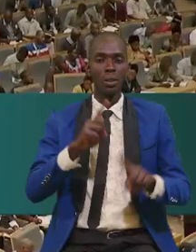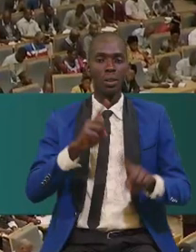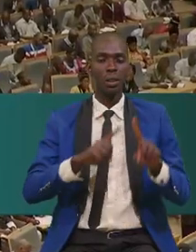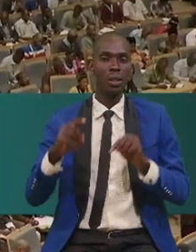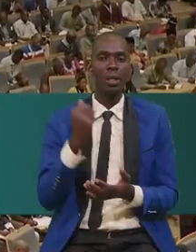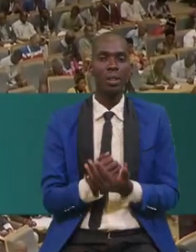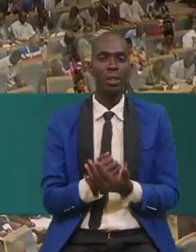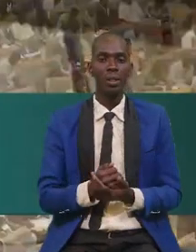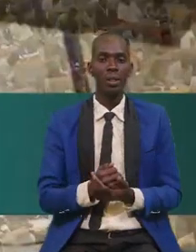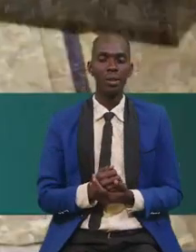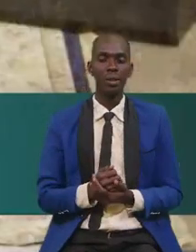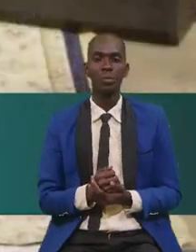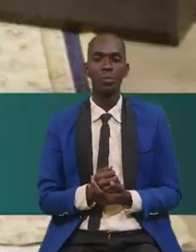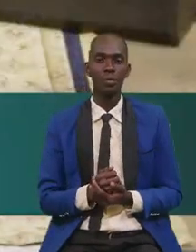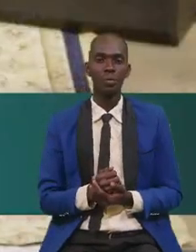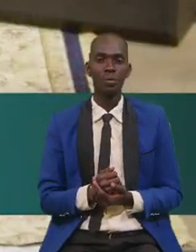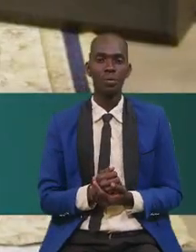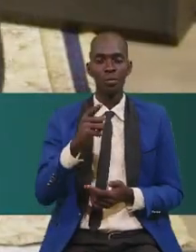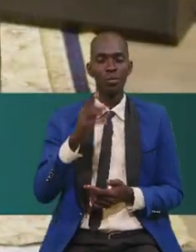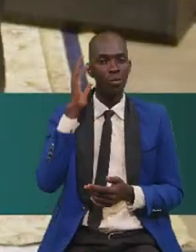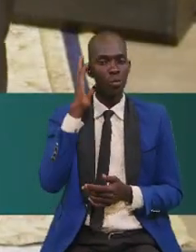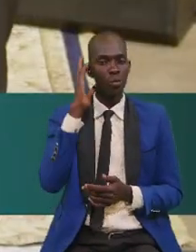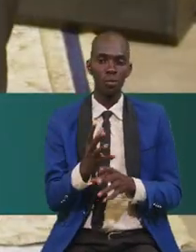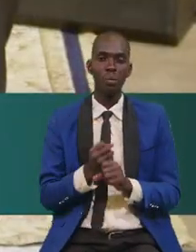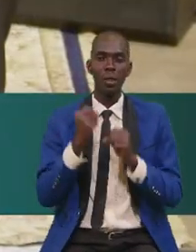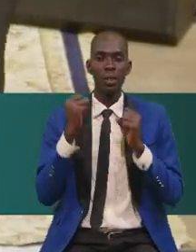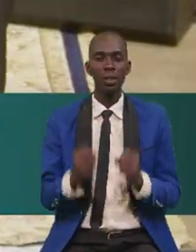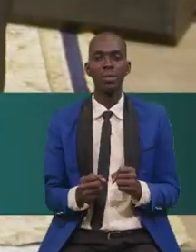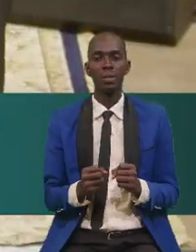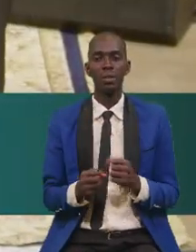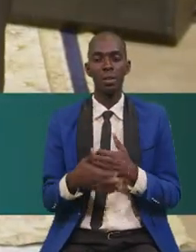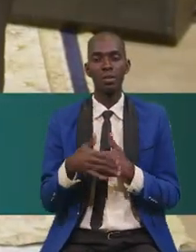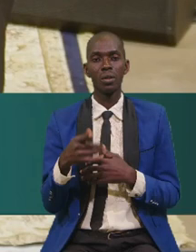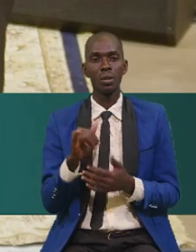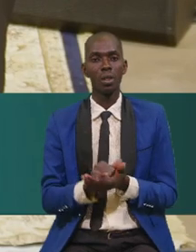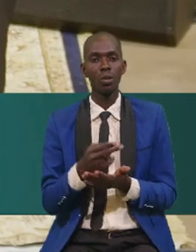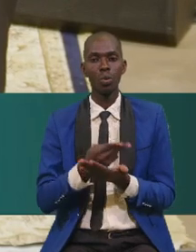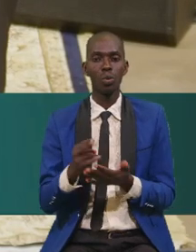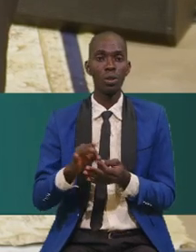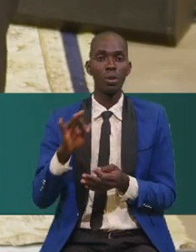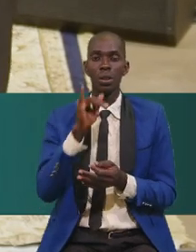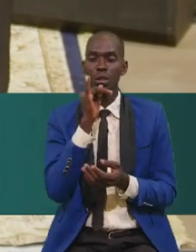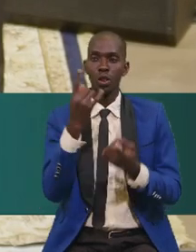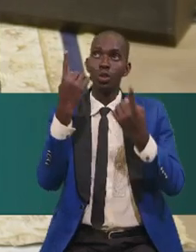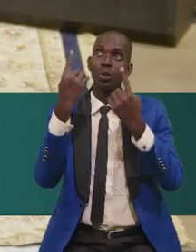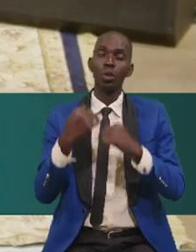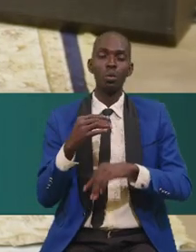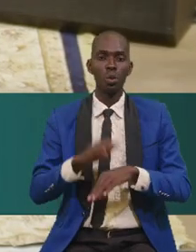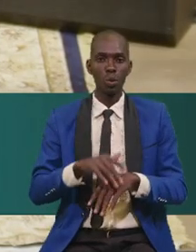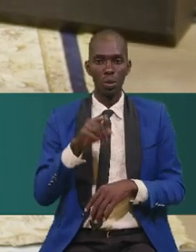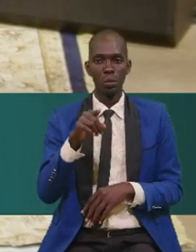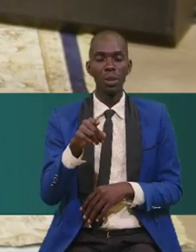Amen. Ye shall receive power after that the Holy Ghost is come upon you. And ye shall